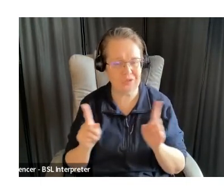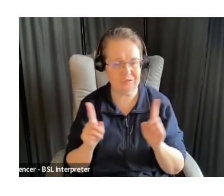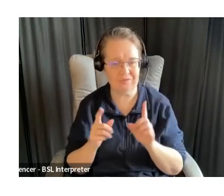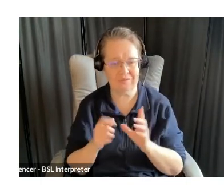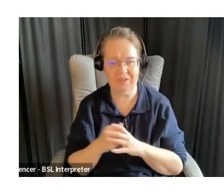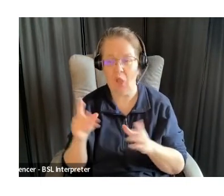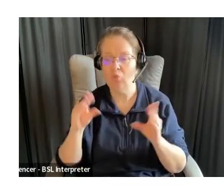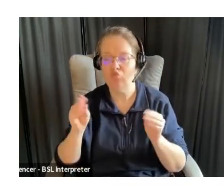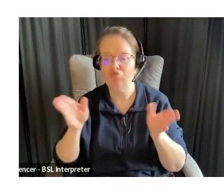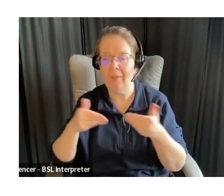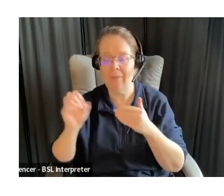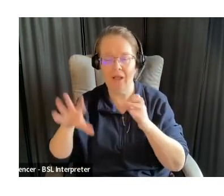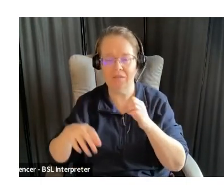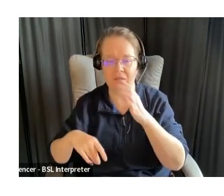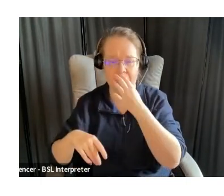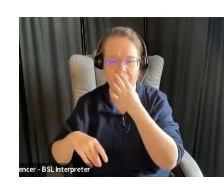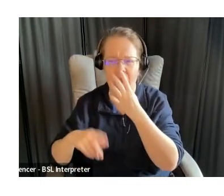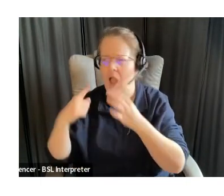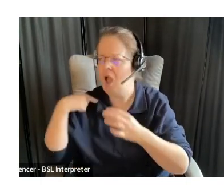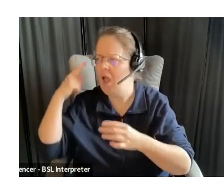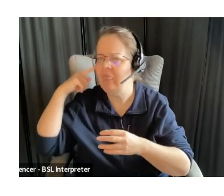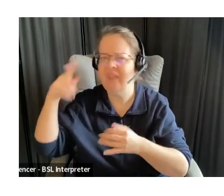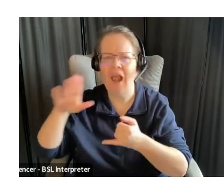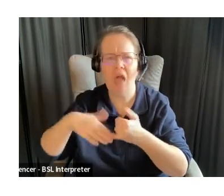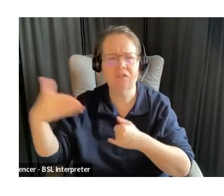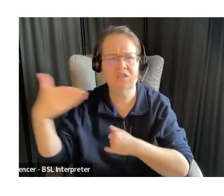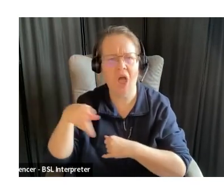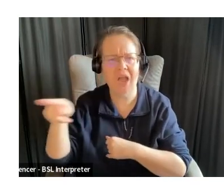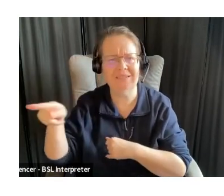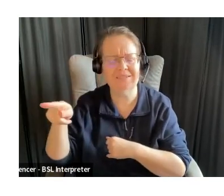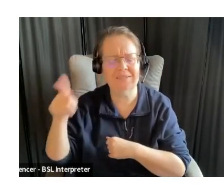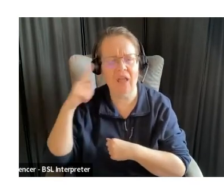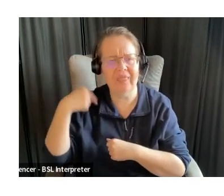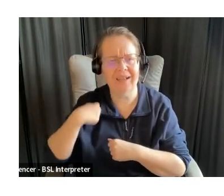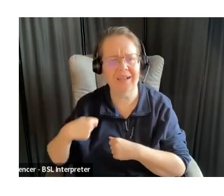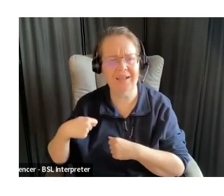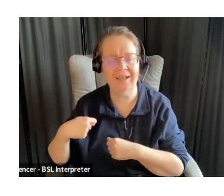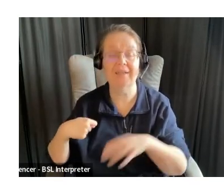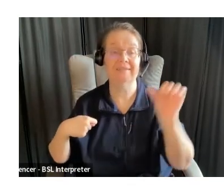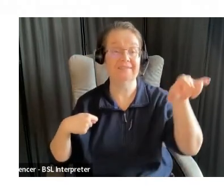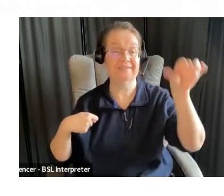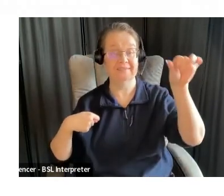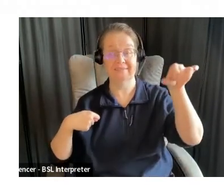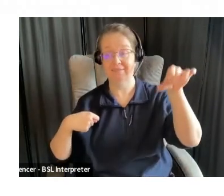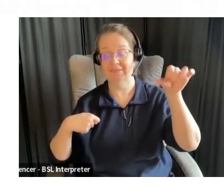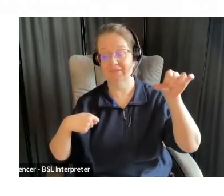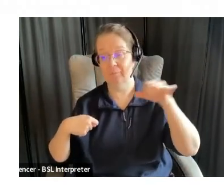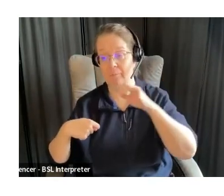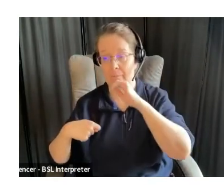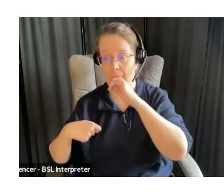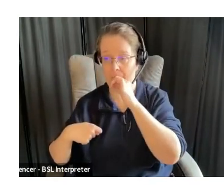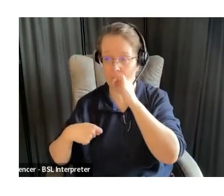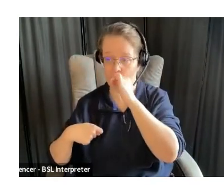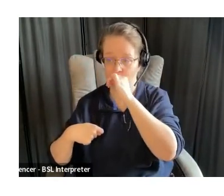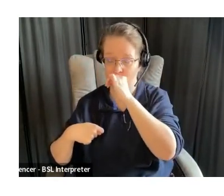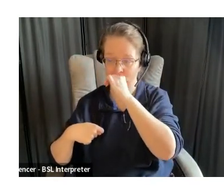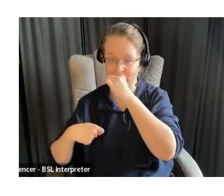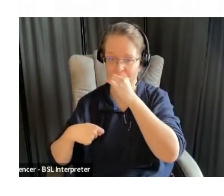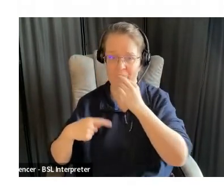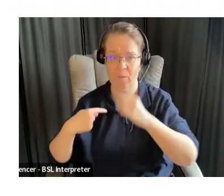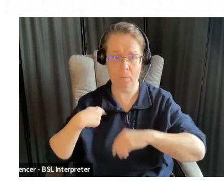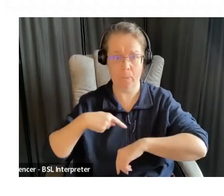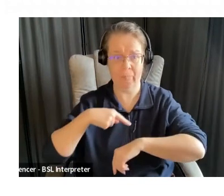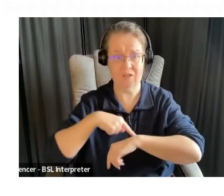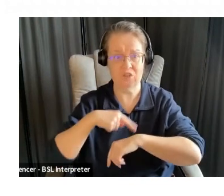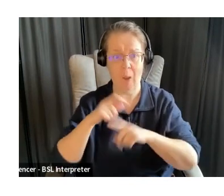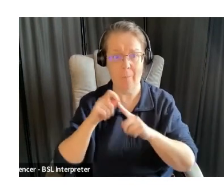the chat box. I think that's our last slide, is it, Toby? Yes. Okay, do we have time to run the